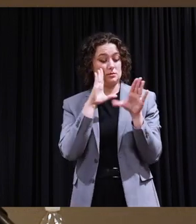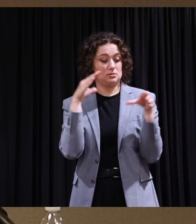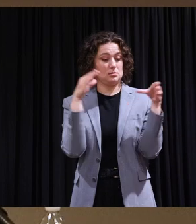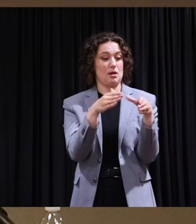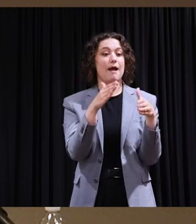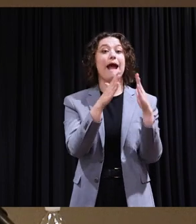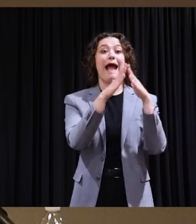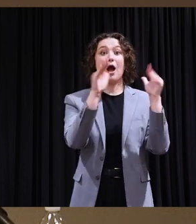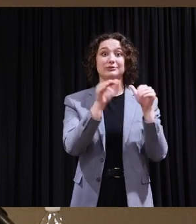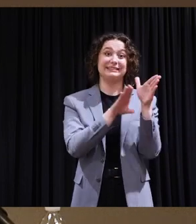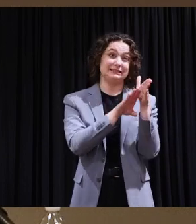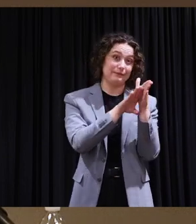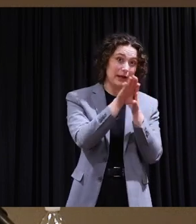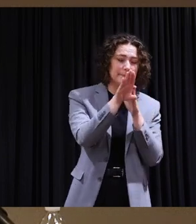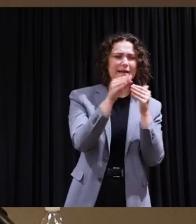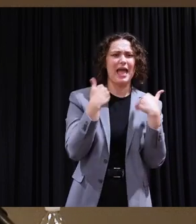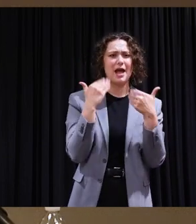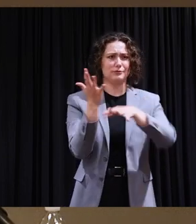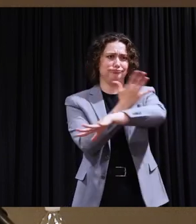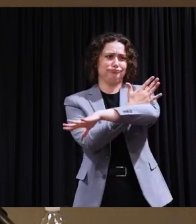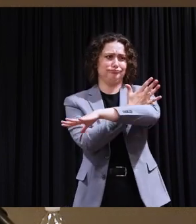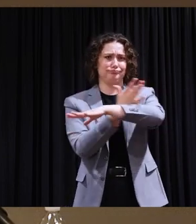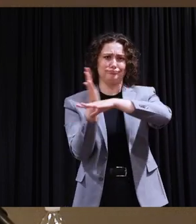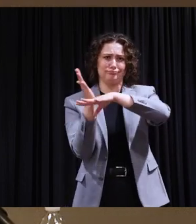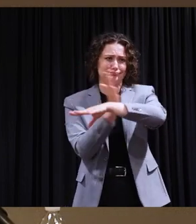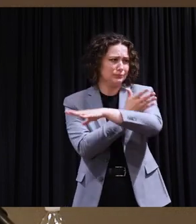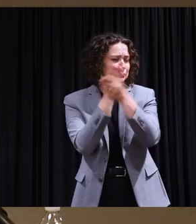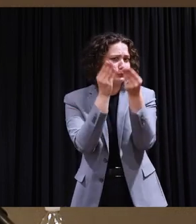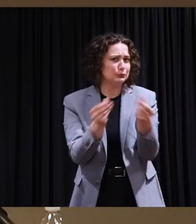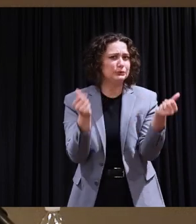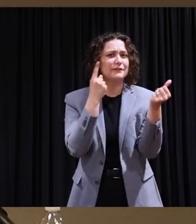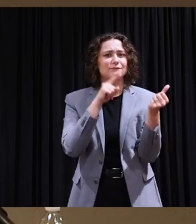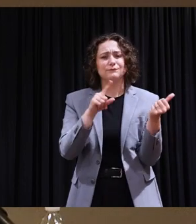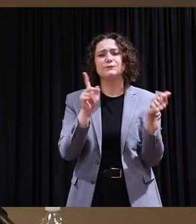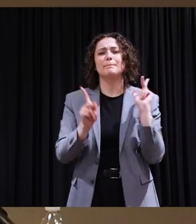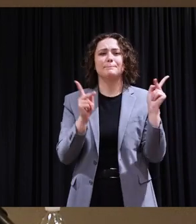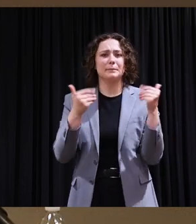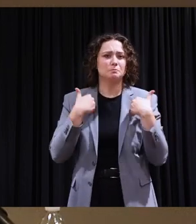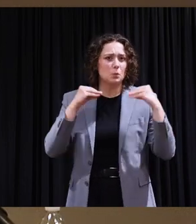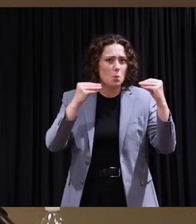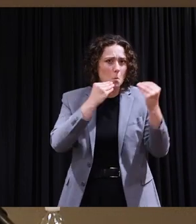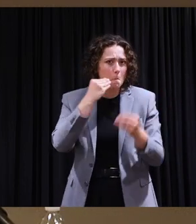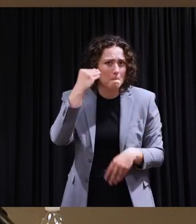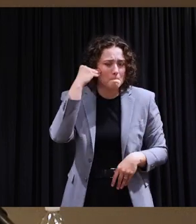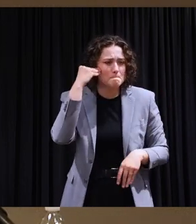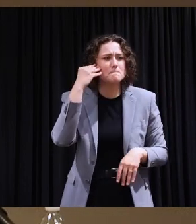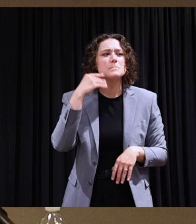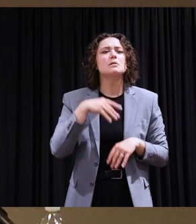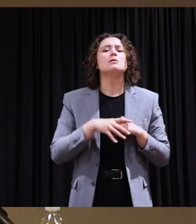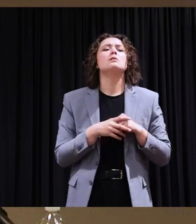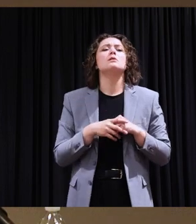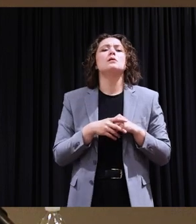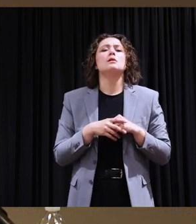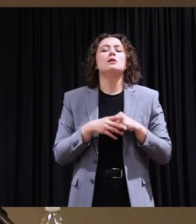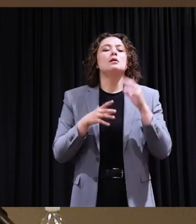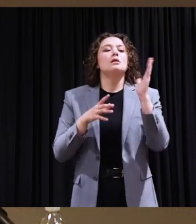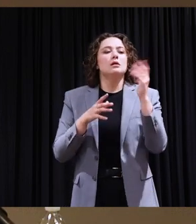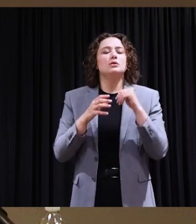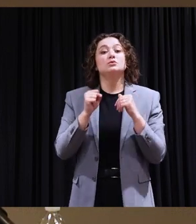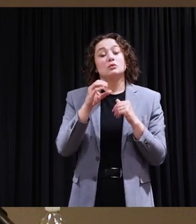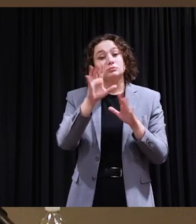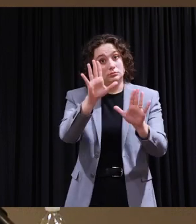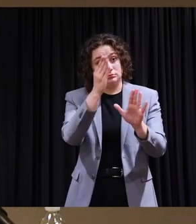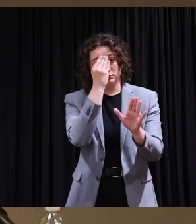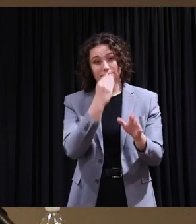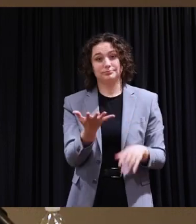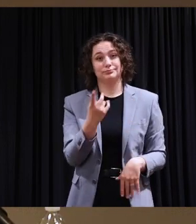has a continuum of solutions for the homeless. We see disparate impacts on, redlining still occurs,